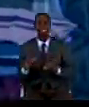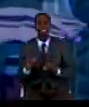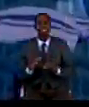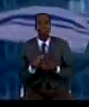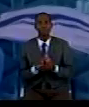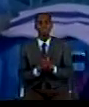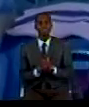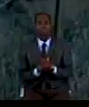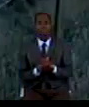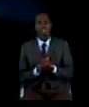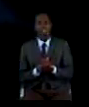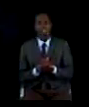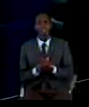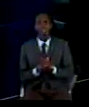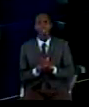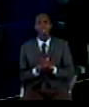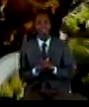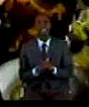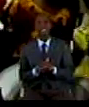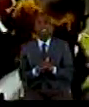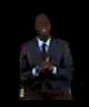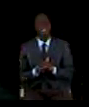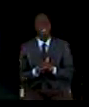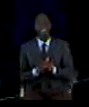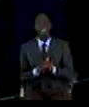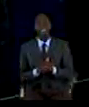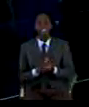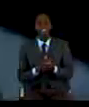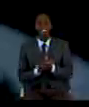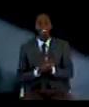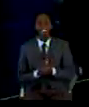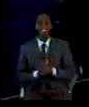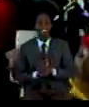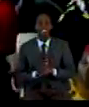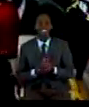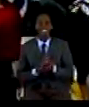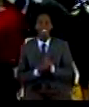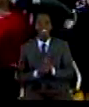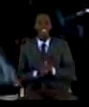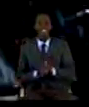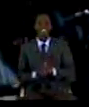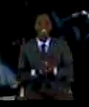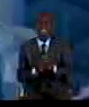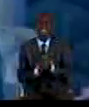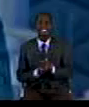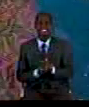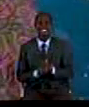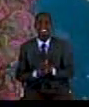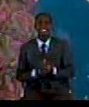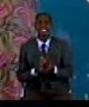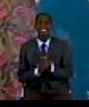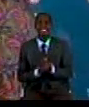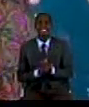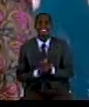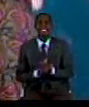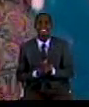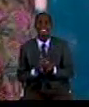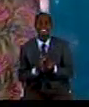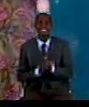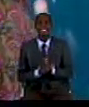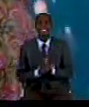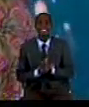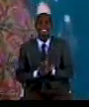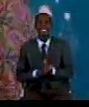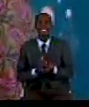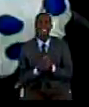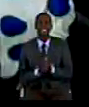sir. Pop, pop, pop, Jimmy, pop, Jimmy, pop, Jimmy, pop, pop, pop, Jimmy, pop, Jimmy,